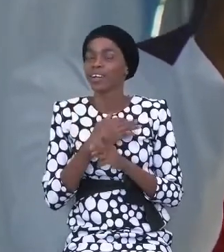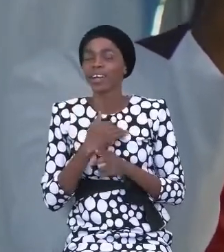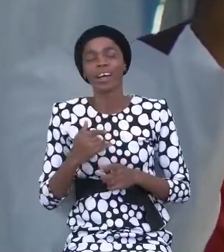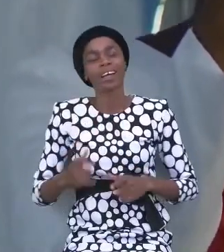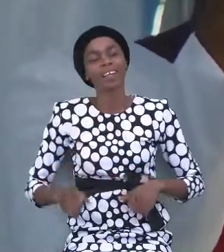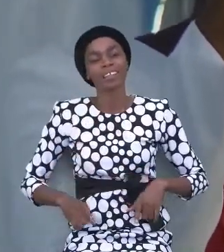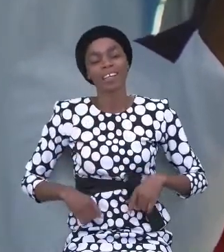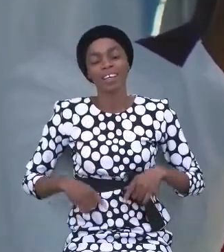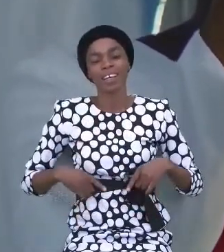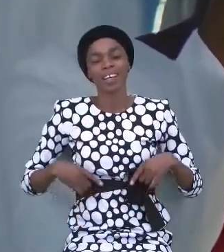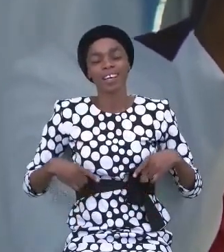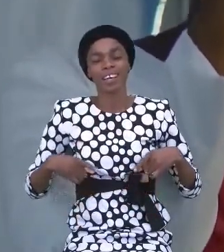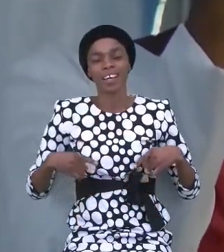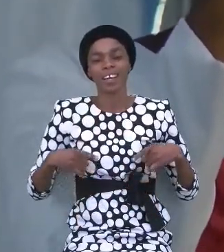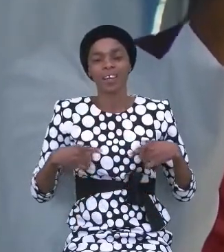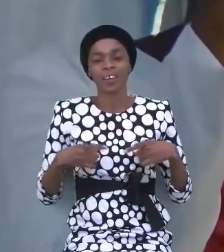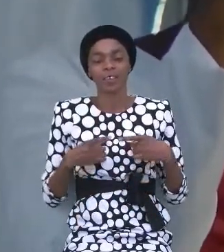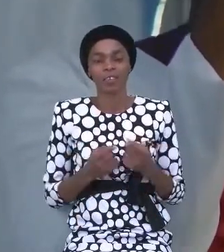look and